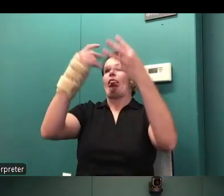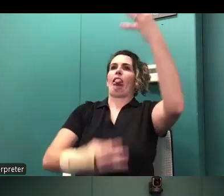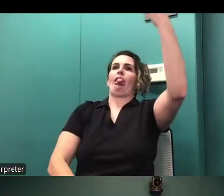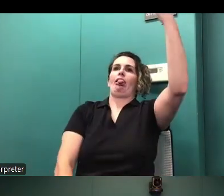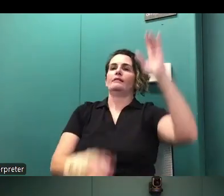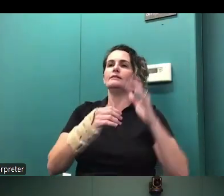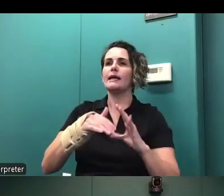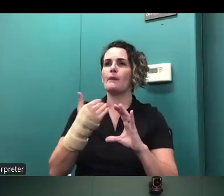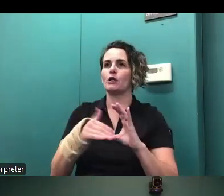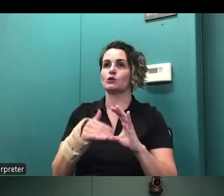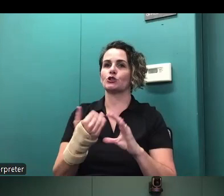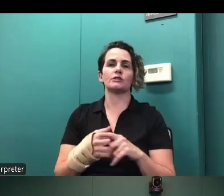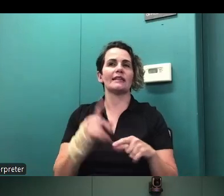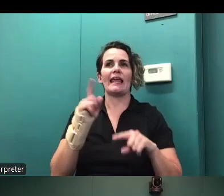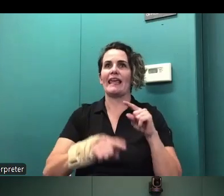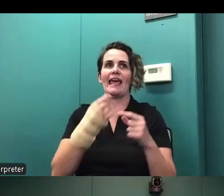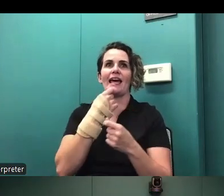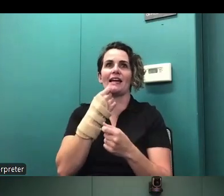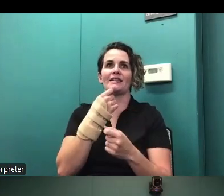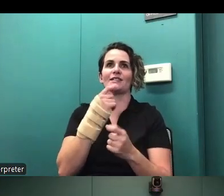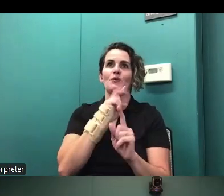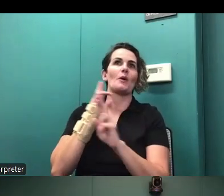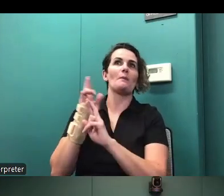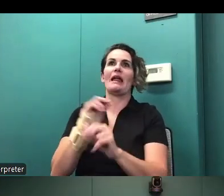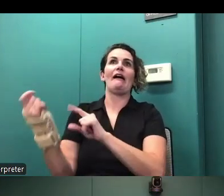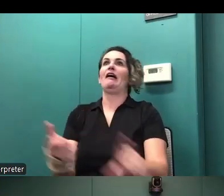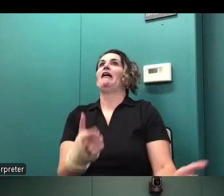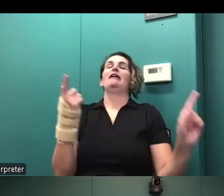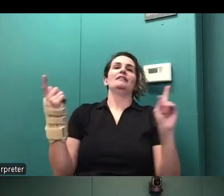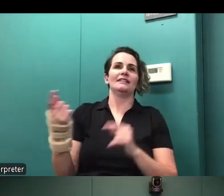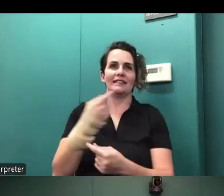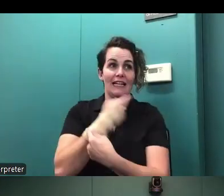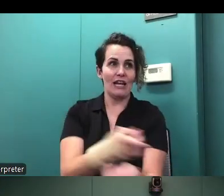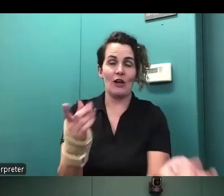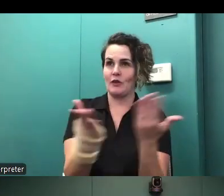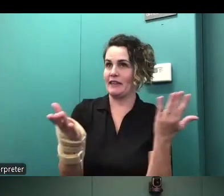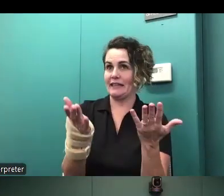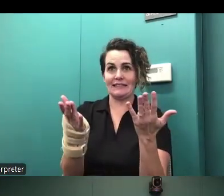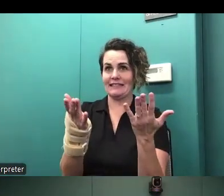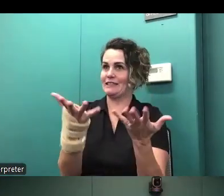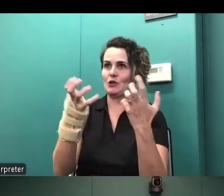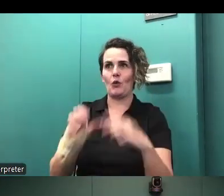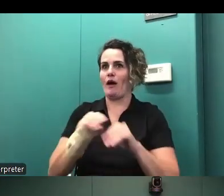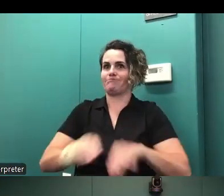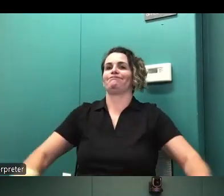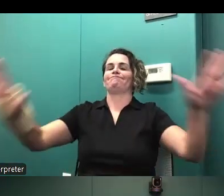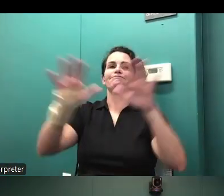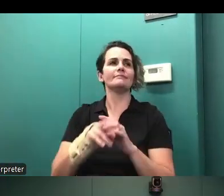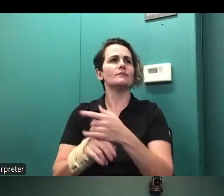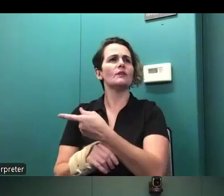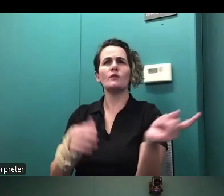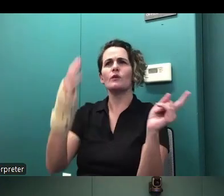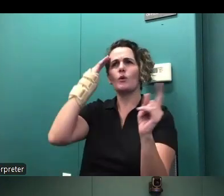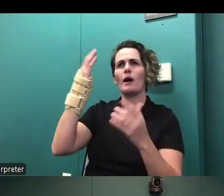can't reply all Right. to tell you things that not everybody needs to know. Yeah. So do you guys know about